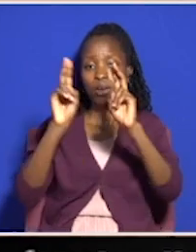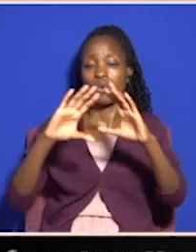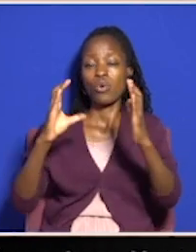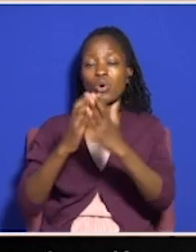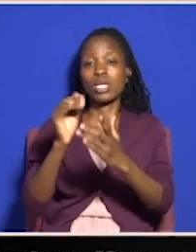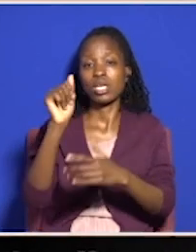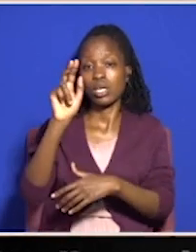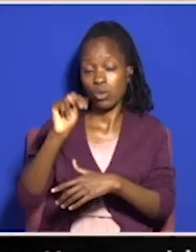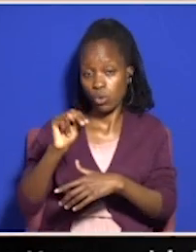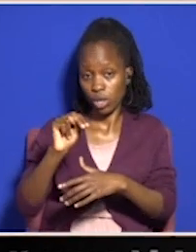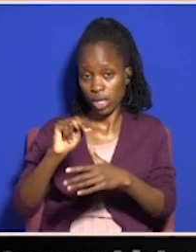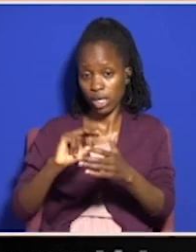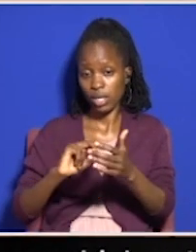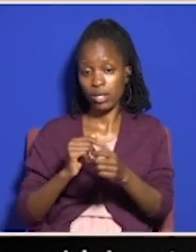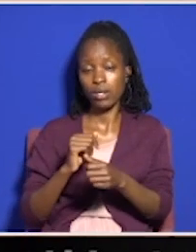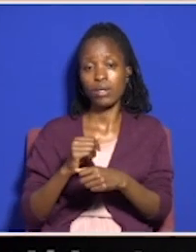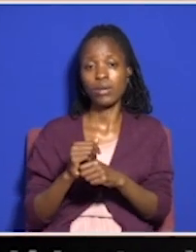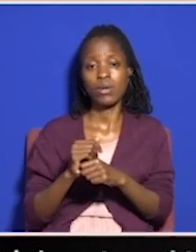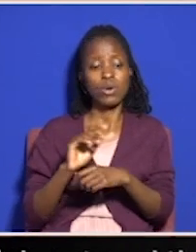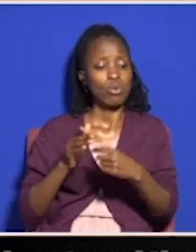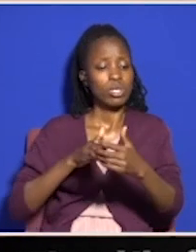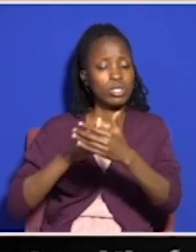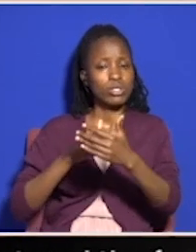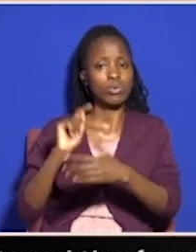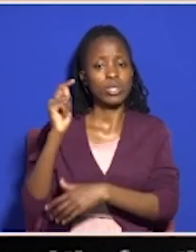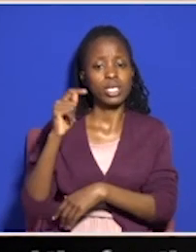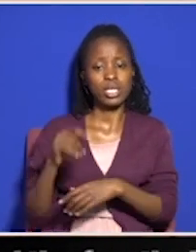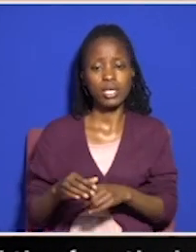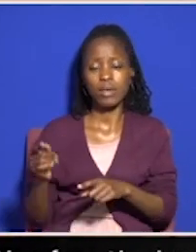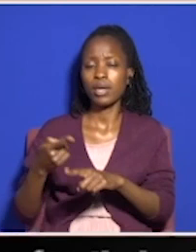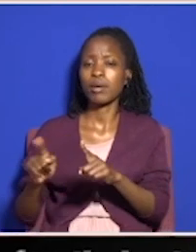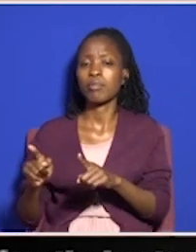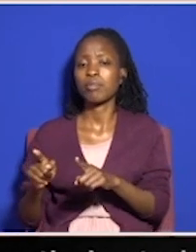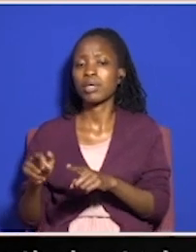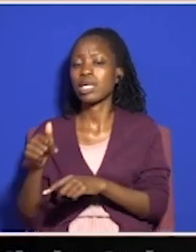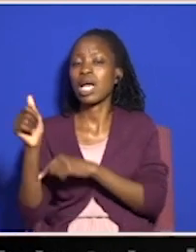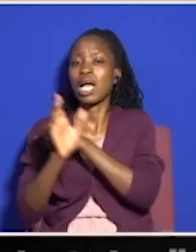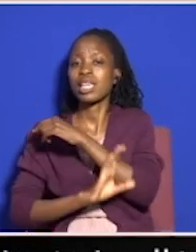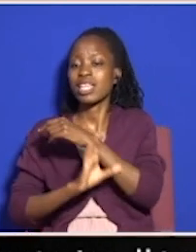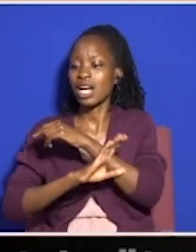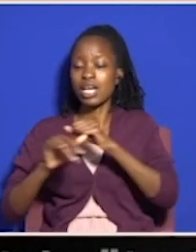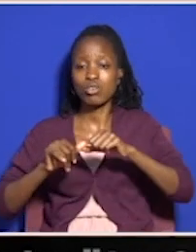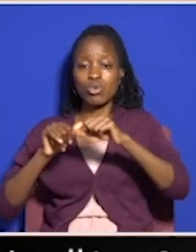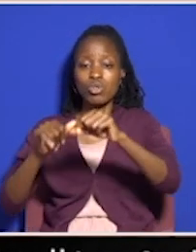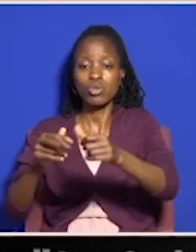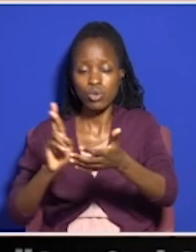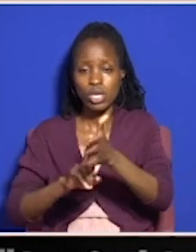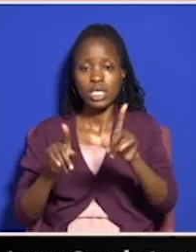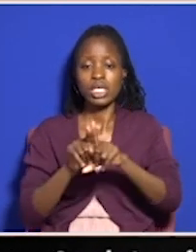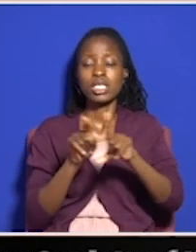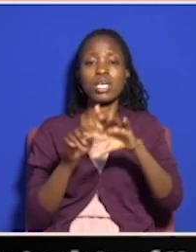operations were only banned in Kenya, but the other countries are ongoing and it is